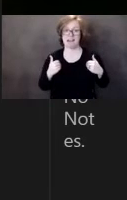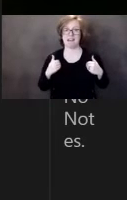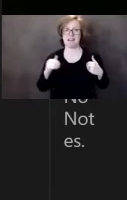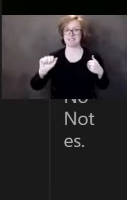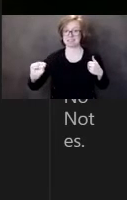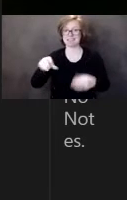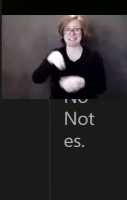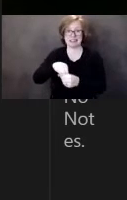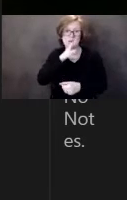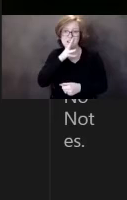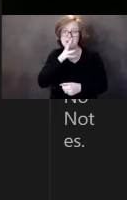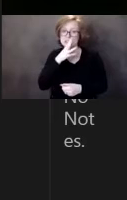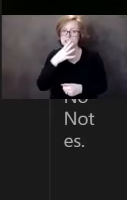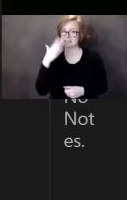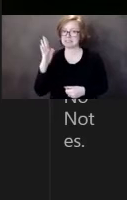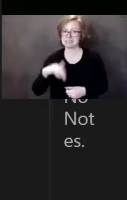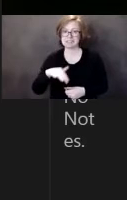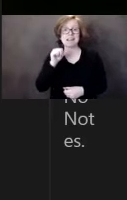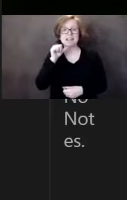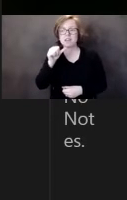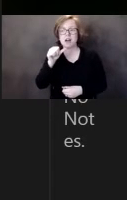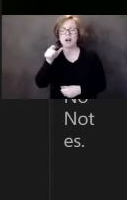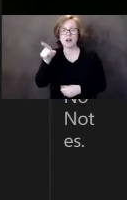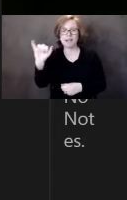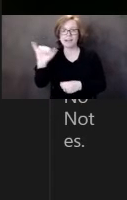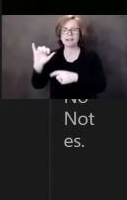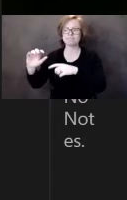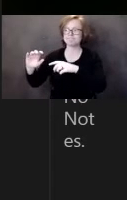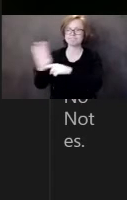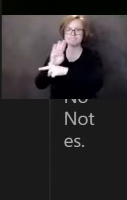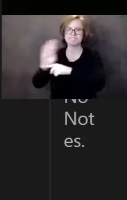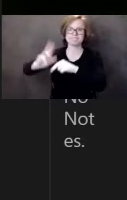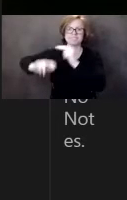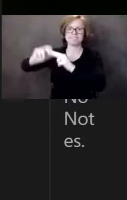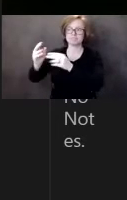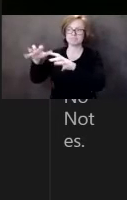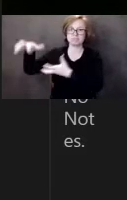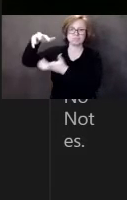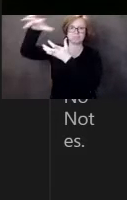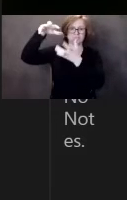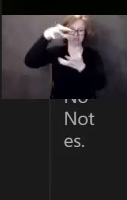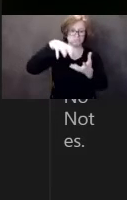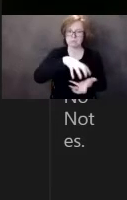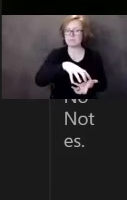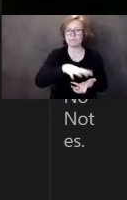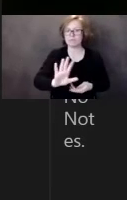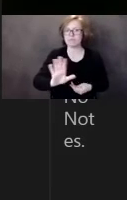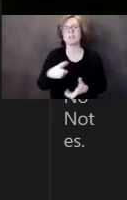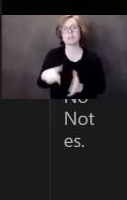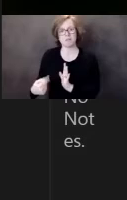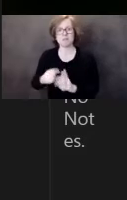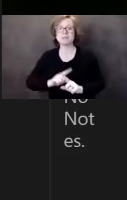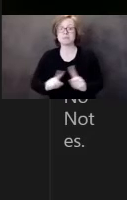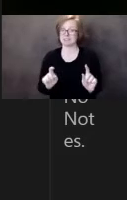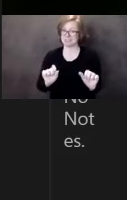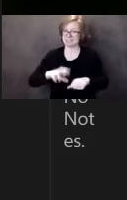from an industrial process. It exists in volcanic soils. And you've got resources through Oregon State University Extension and